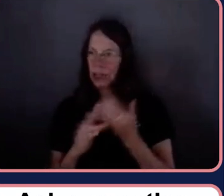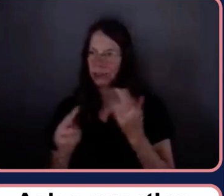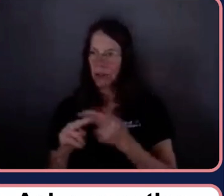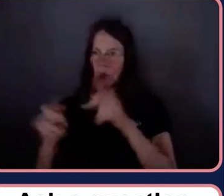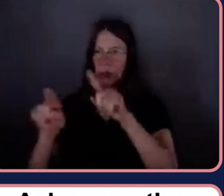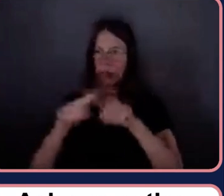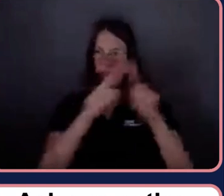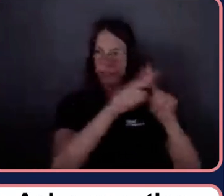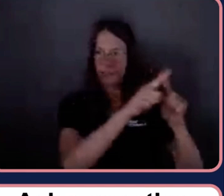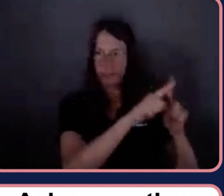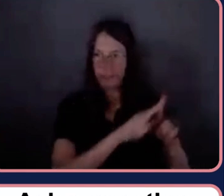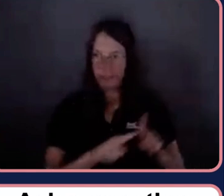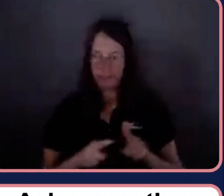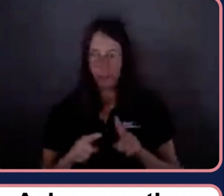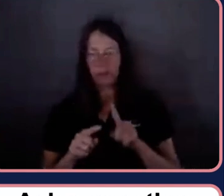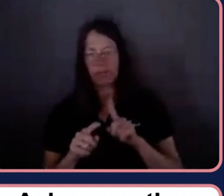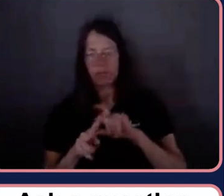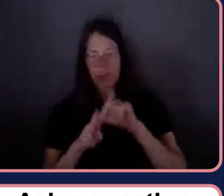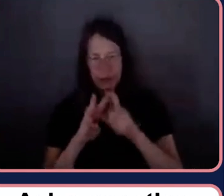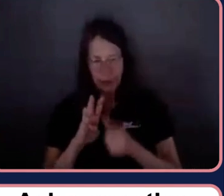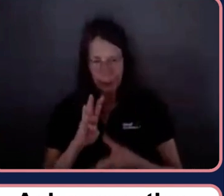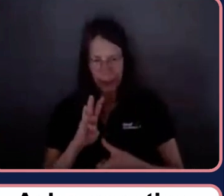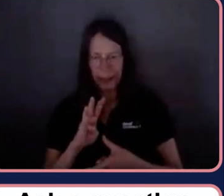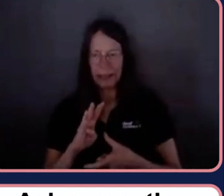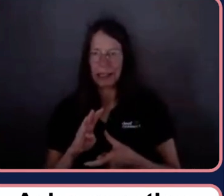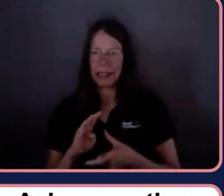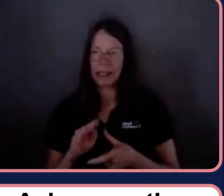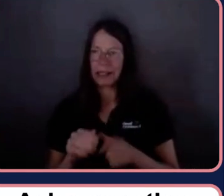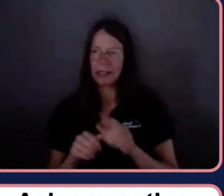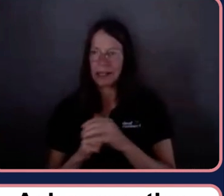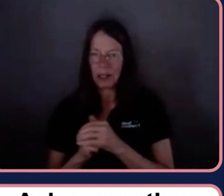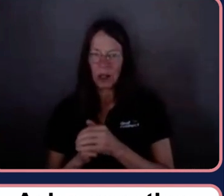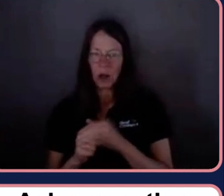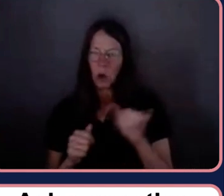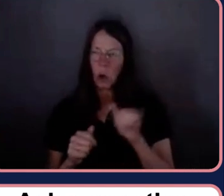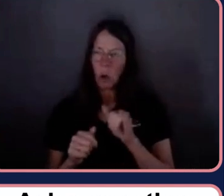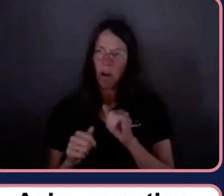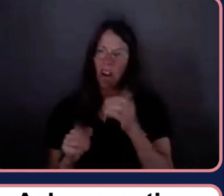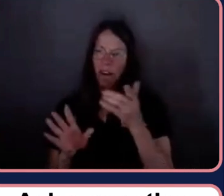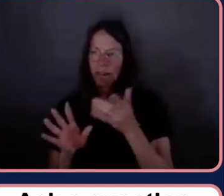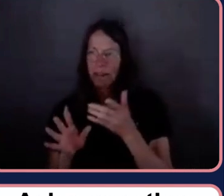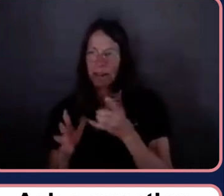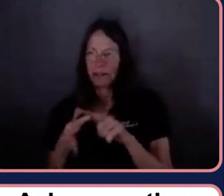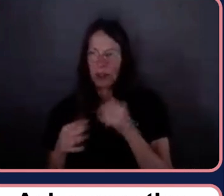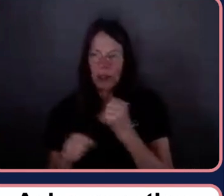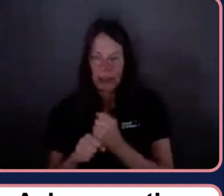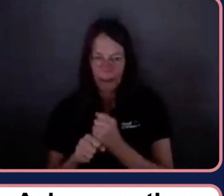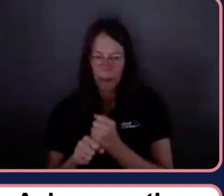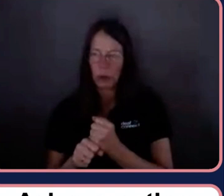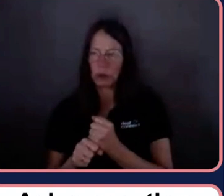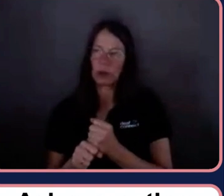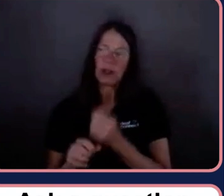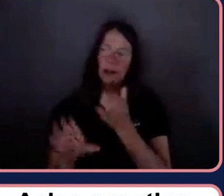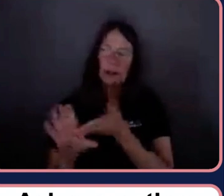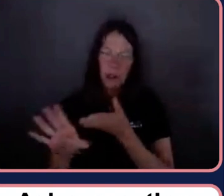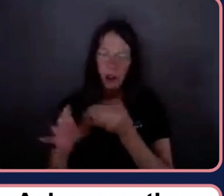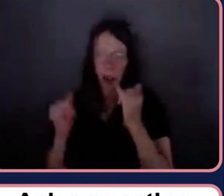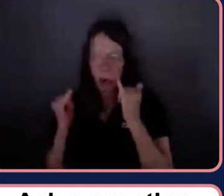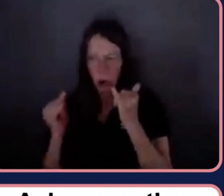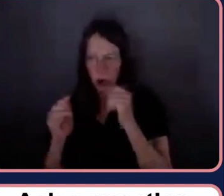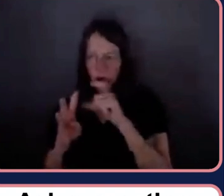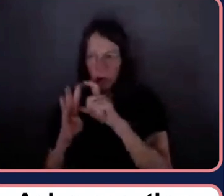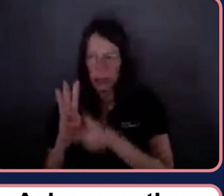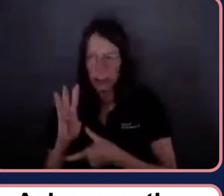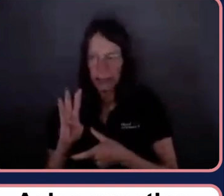Julie mentioned earlier, in regard to people in the scheme with psychosocial disability. There's still decisions for government